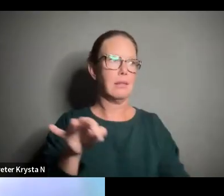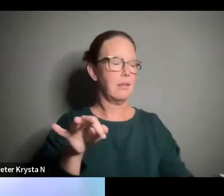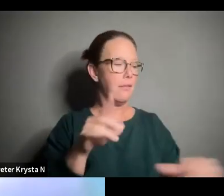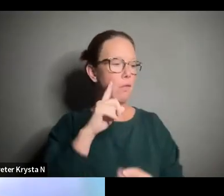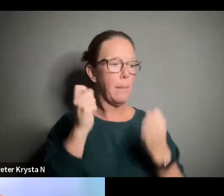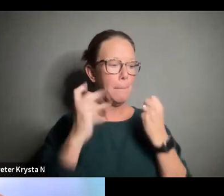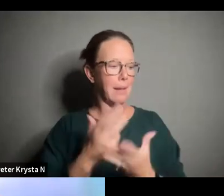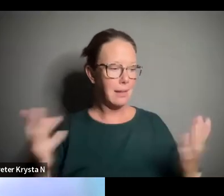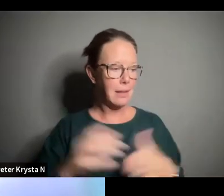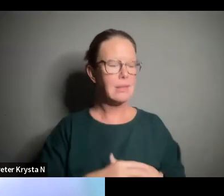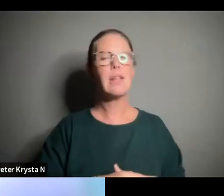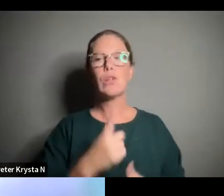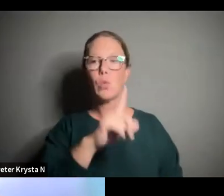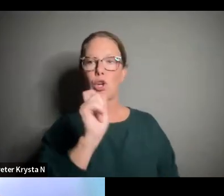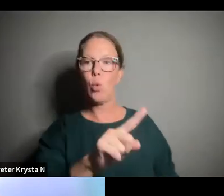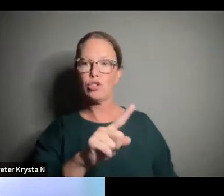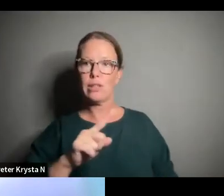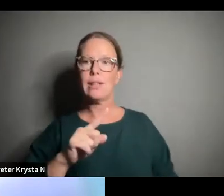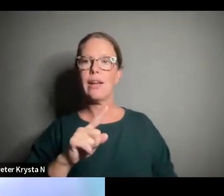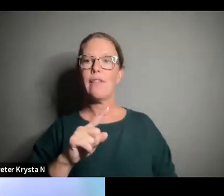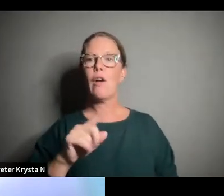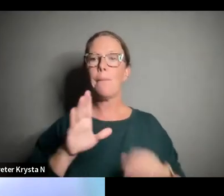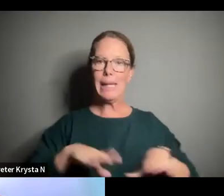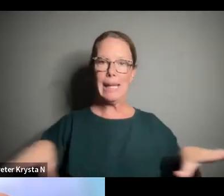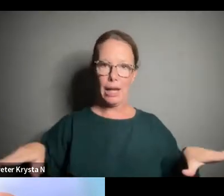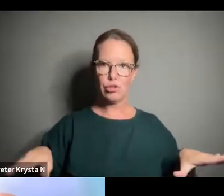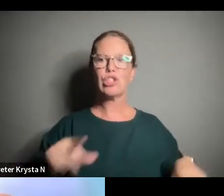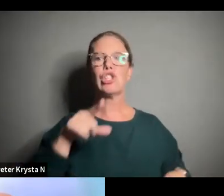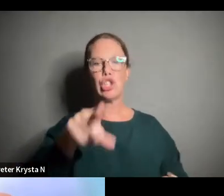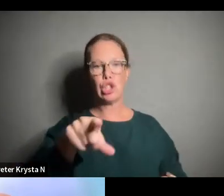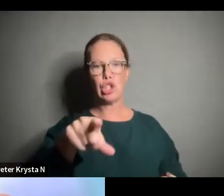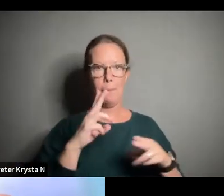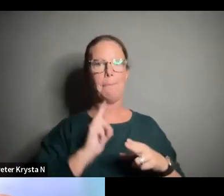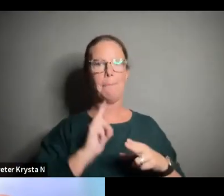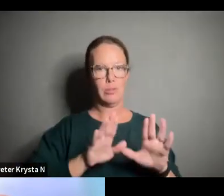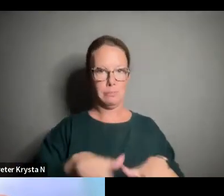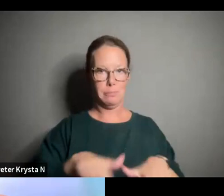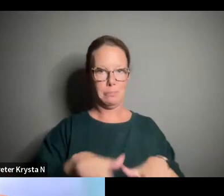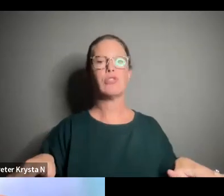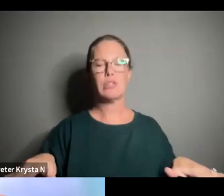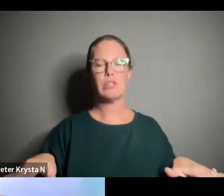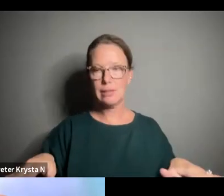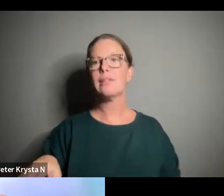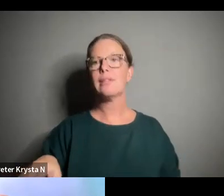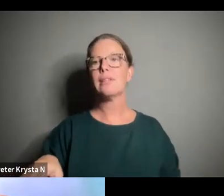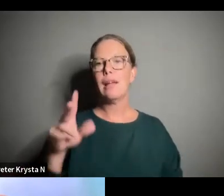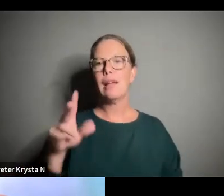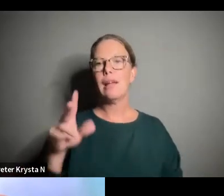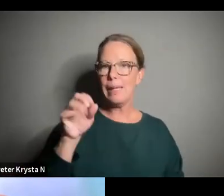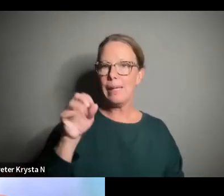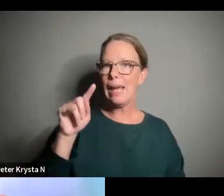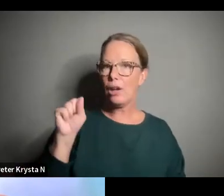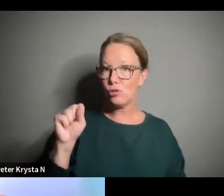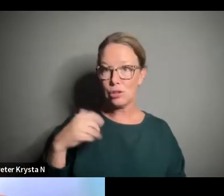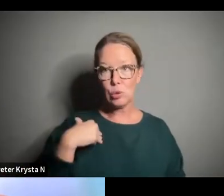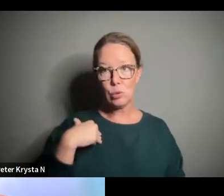of things. There's a question from somebody about pediatrics, and you had mentioned pediatrics earlier. Do you have any special words of